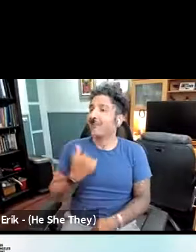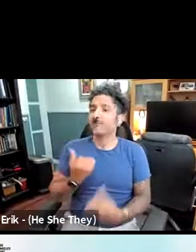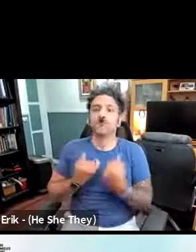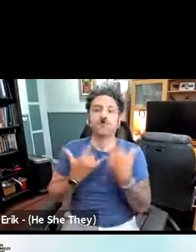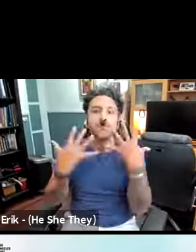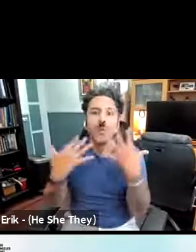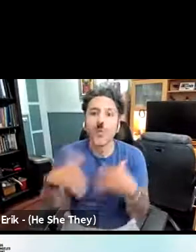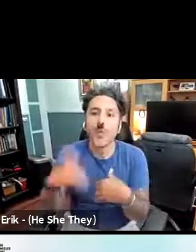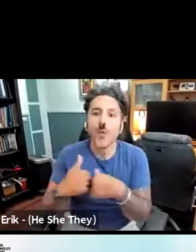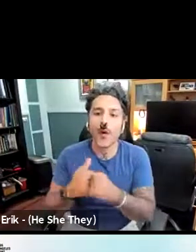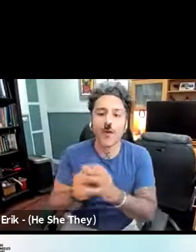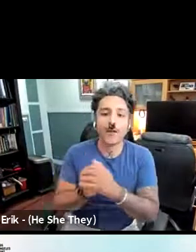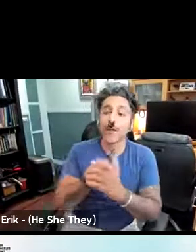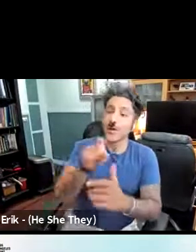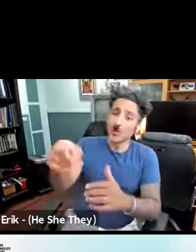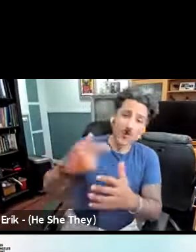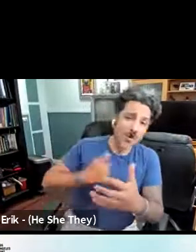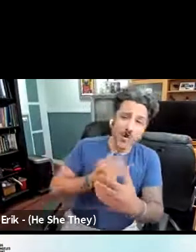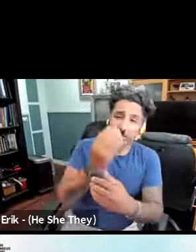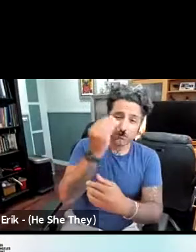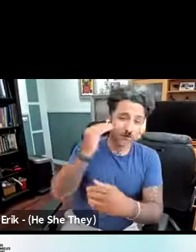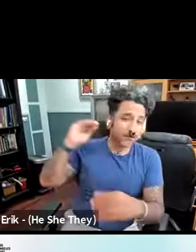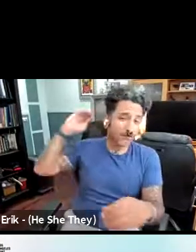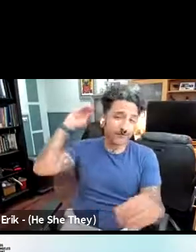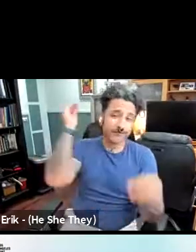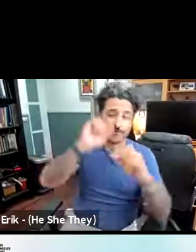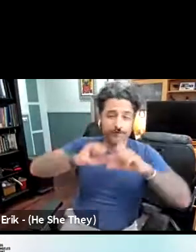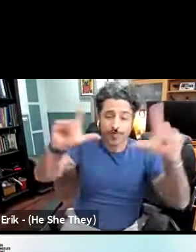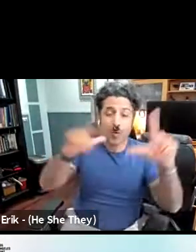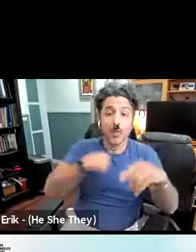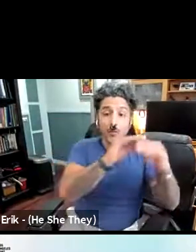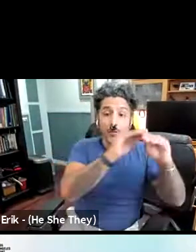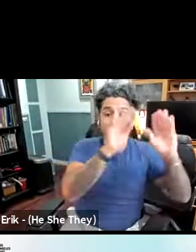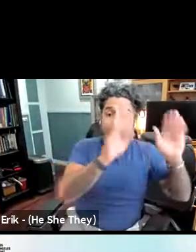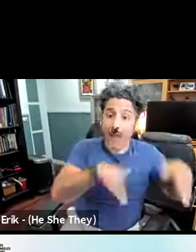because you brought me back to when they had us in them houses